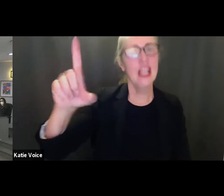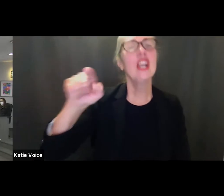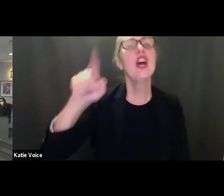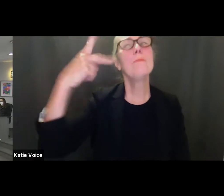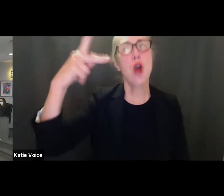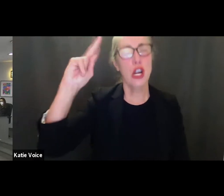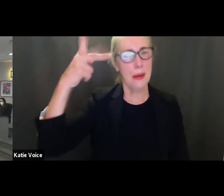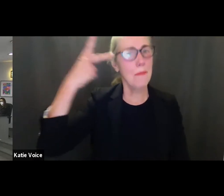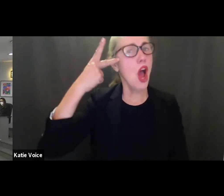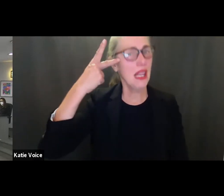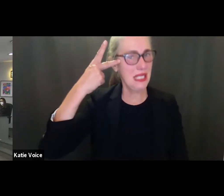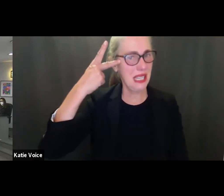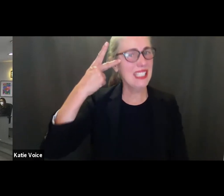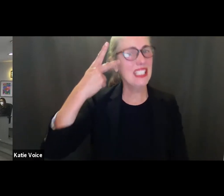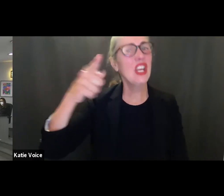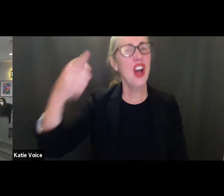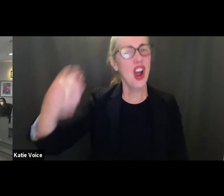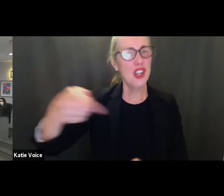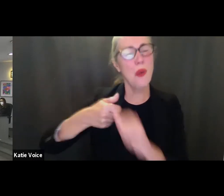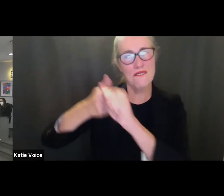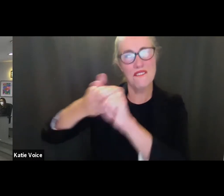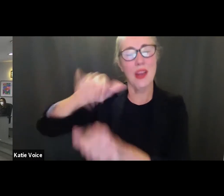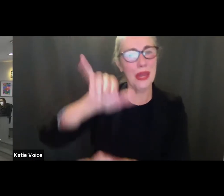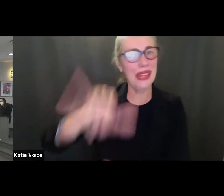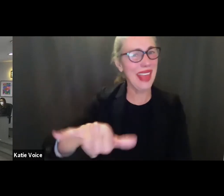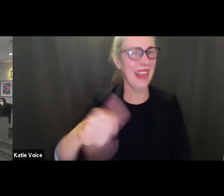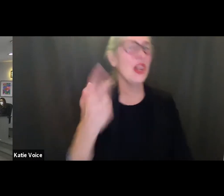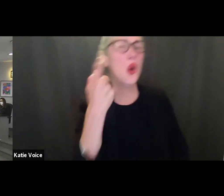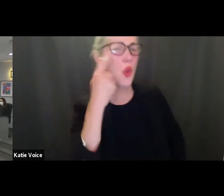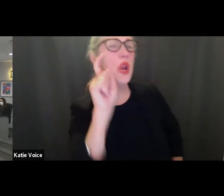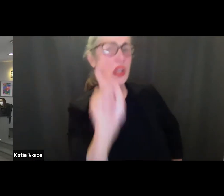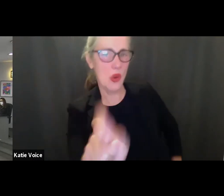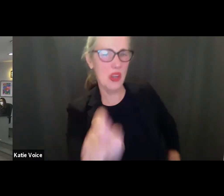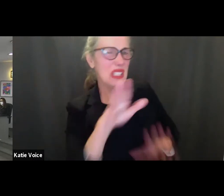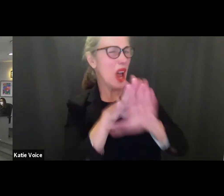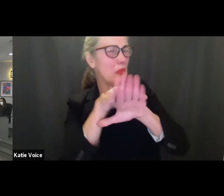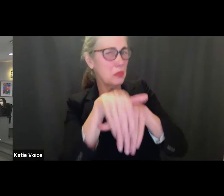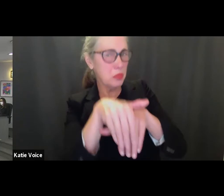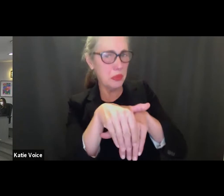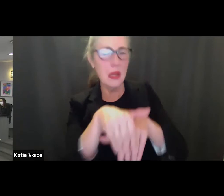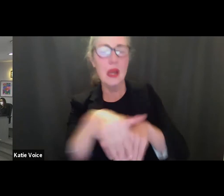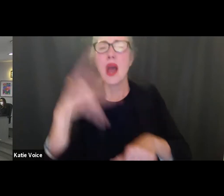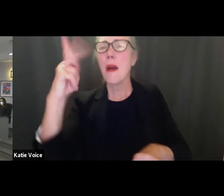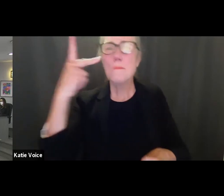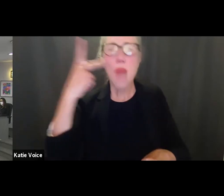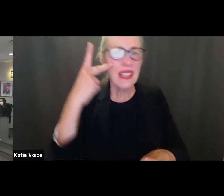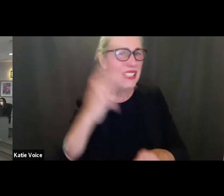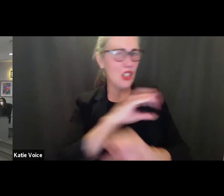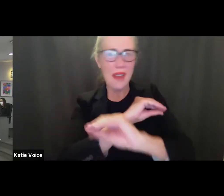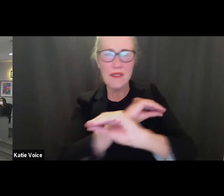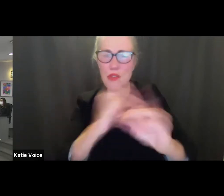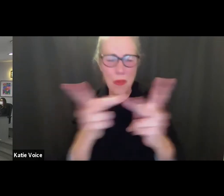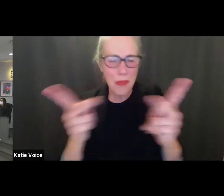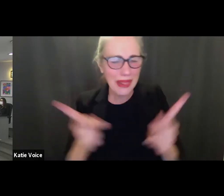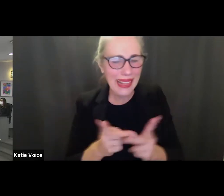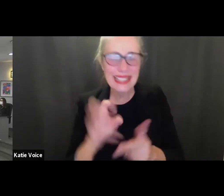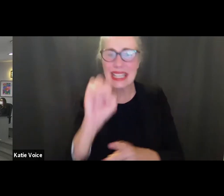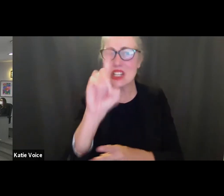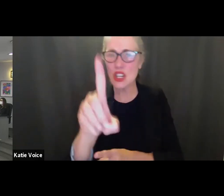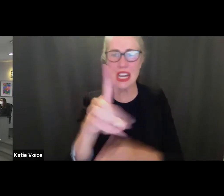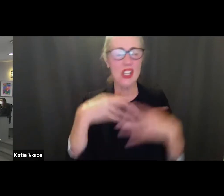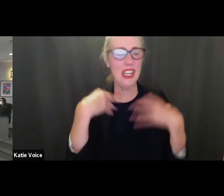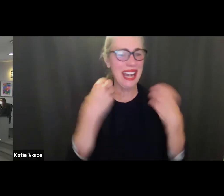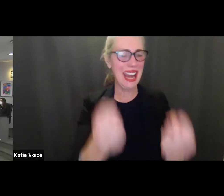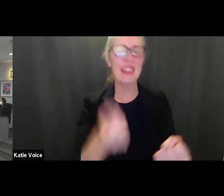politics should not have any place in education, in health. You guys need to stop. Anyone in